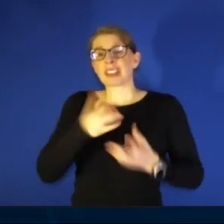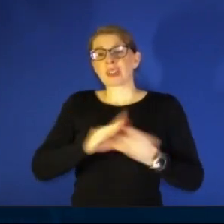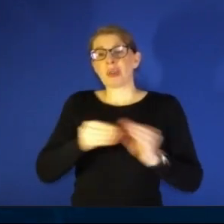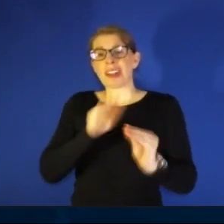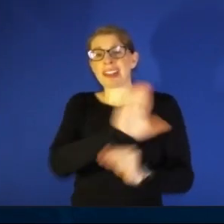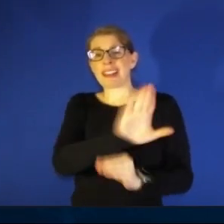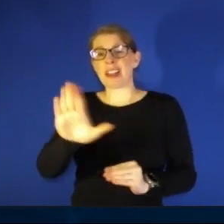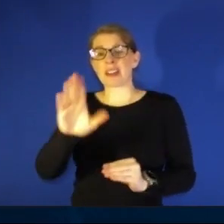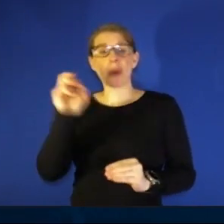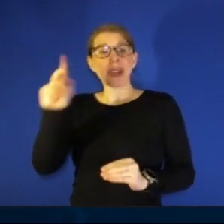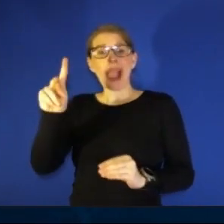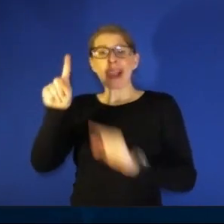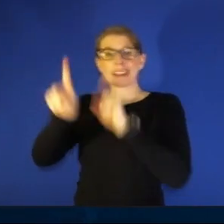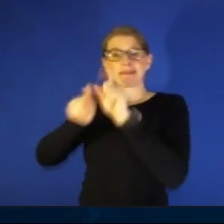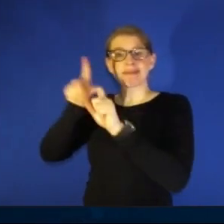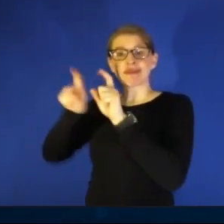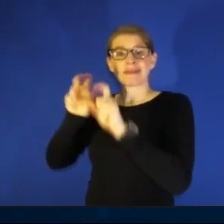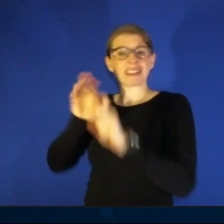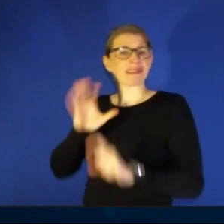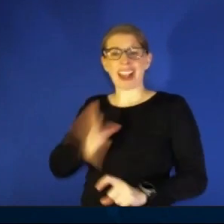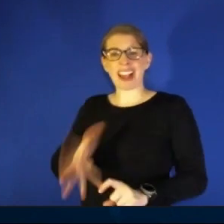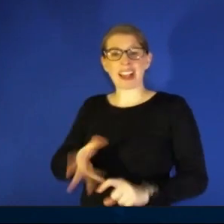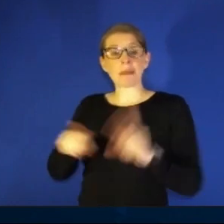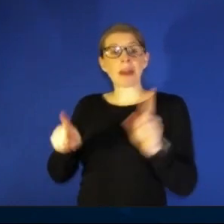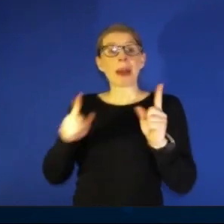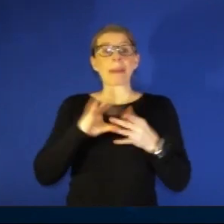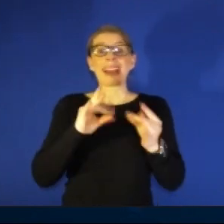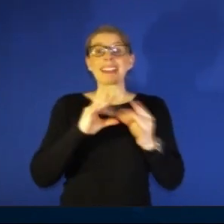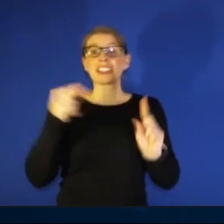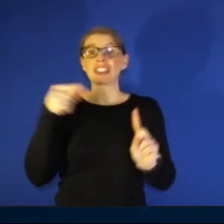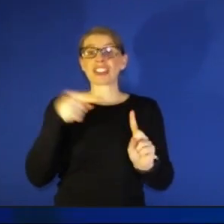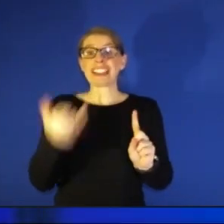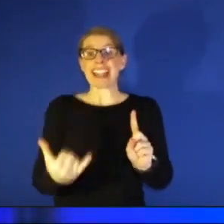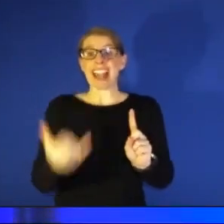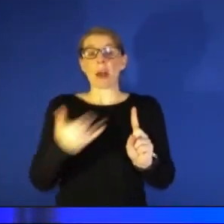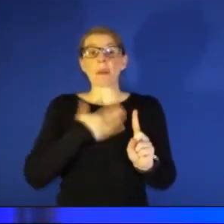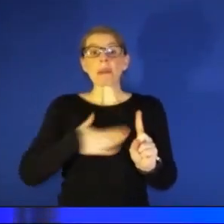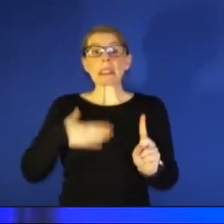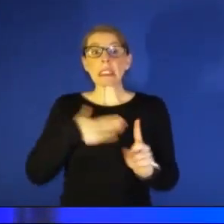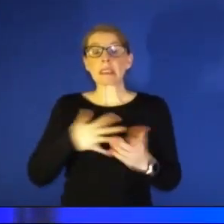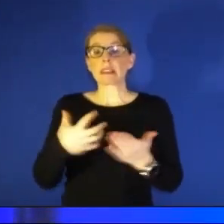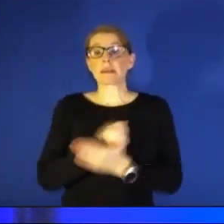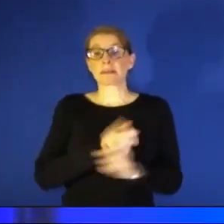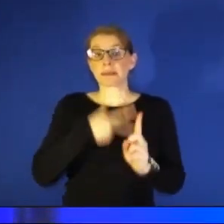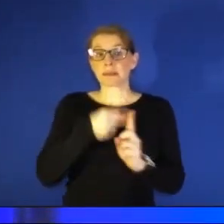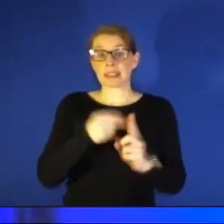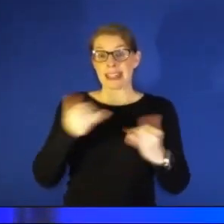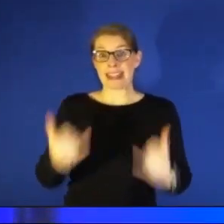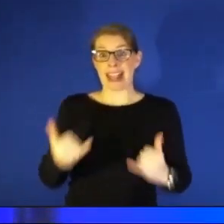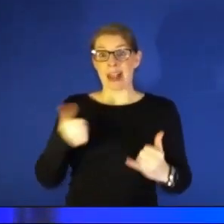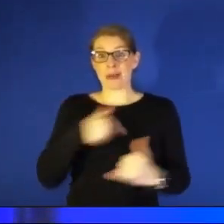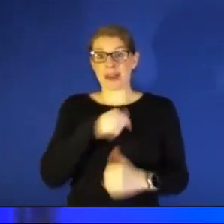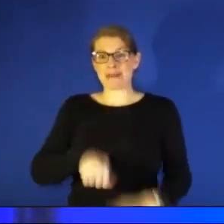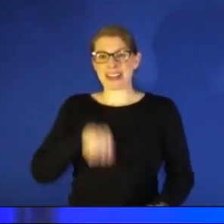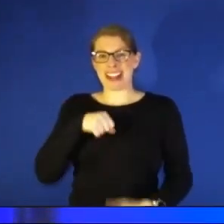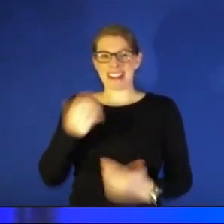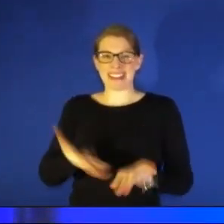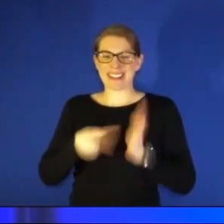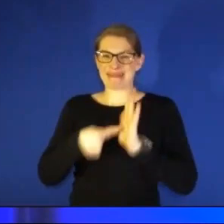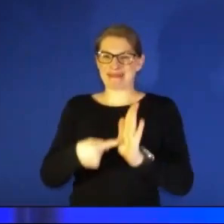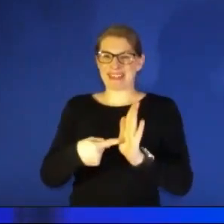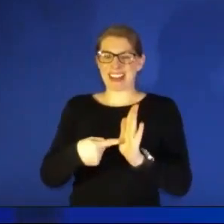ask questions. But their message now is to please get vaccinated. Now we are proud to present baby